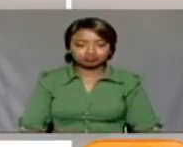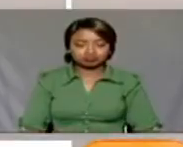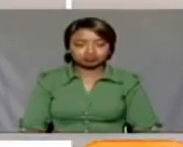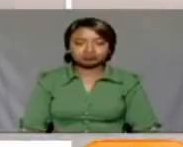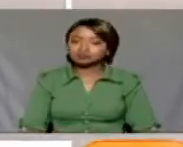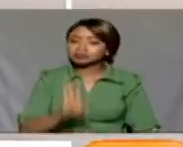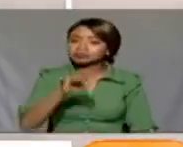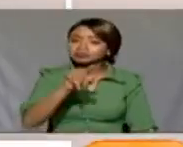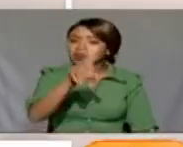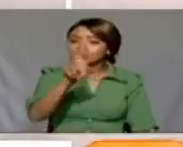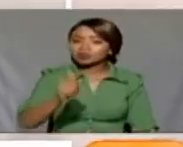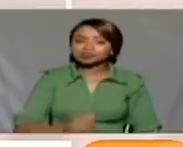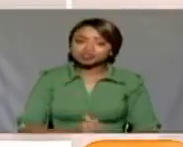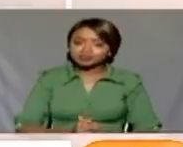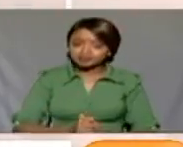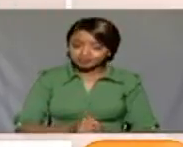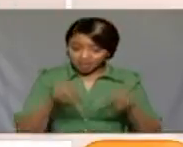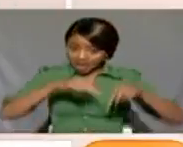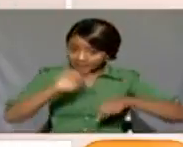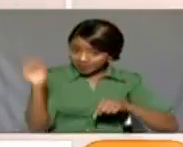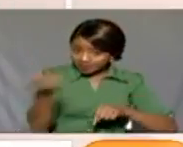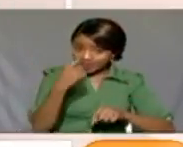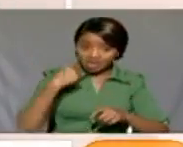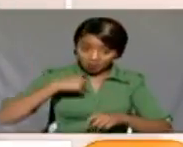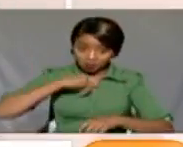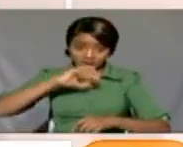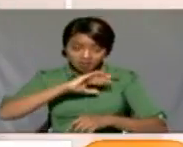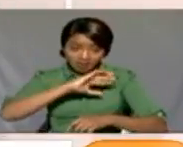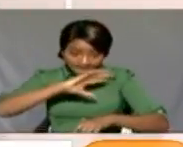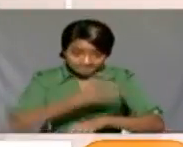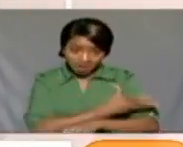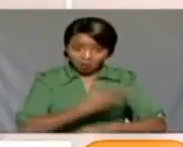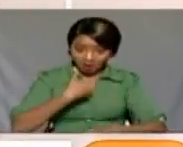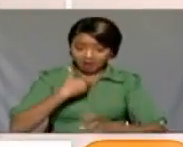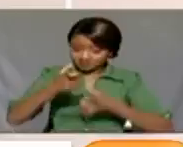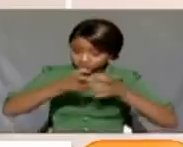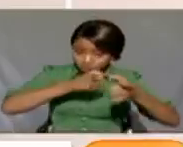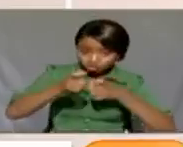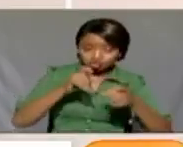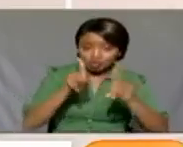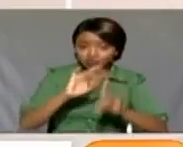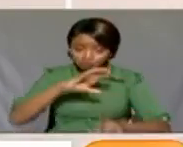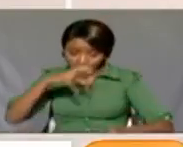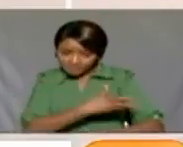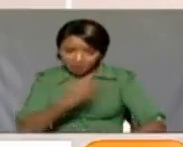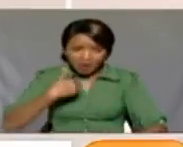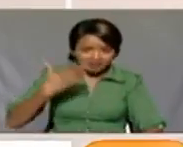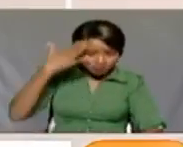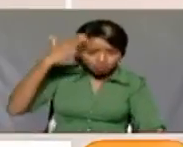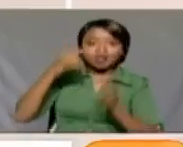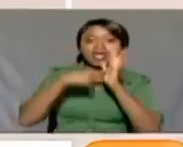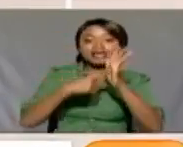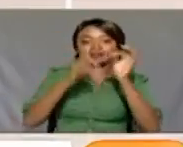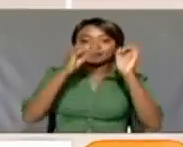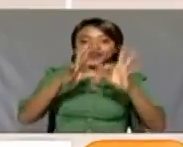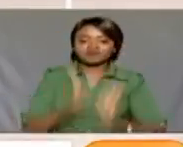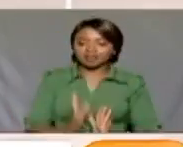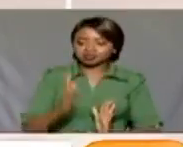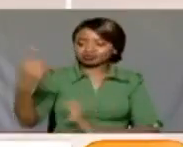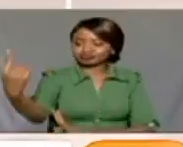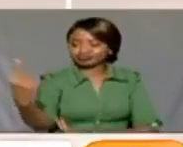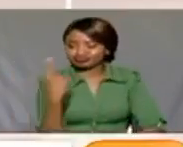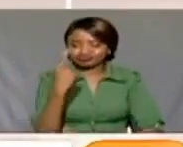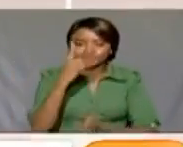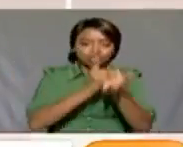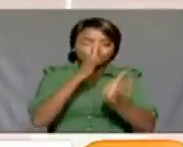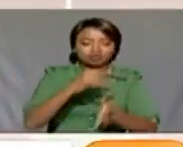do we have the facilities, do we have the capability to detect this thing here locally? I mean, if someone shows up at the doctor's office with a cough,